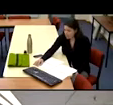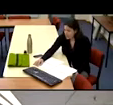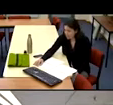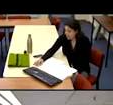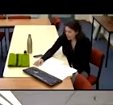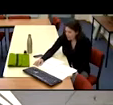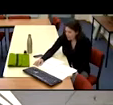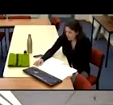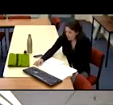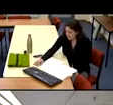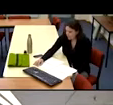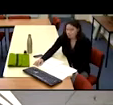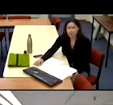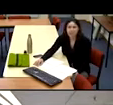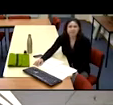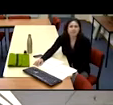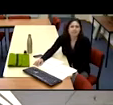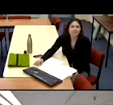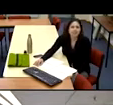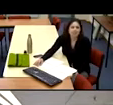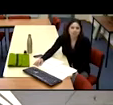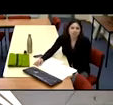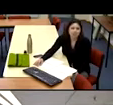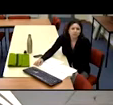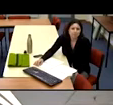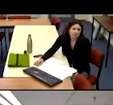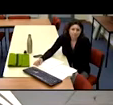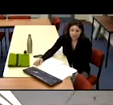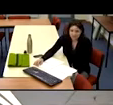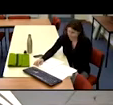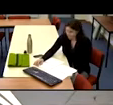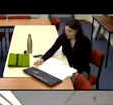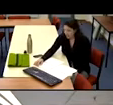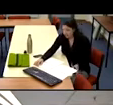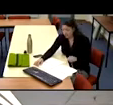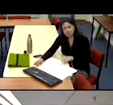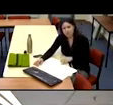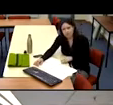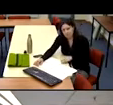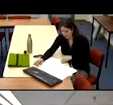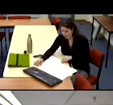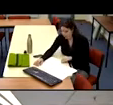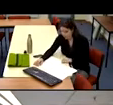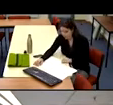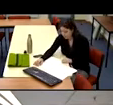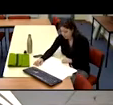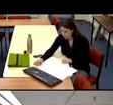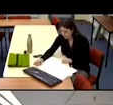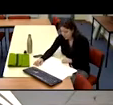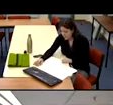as Kapoor describes, a form of narcissistic Samaritanism, which is politely harsh, but can be slightly true as